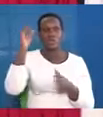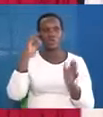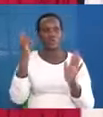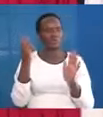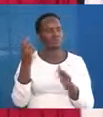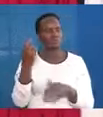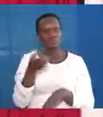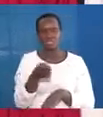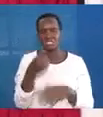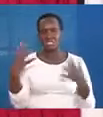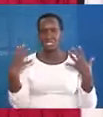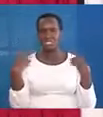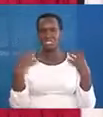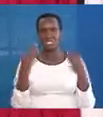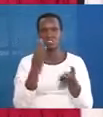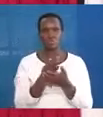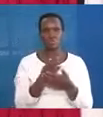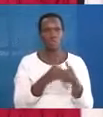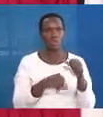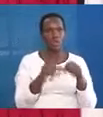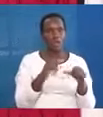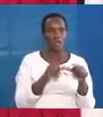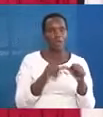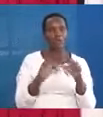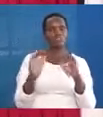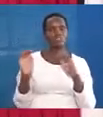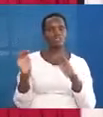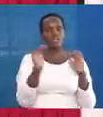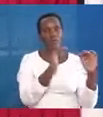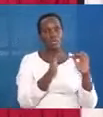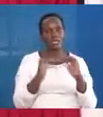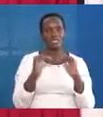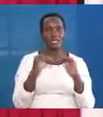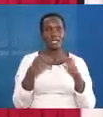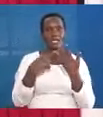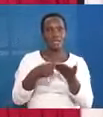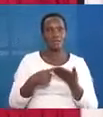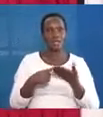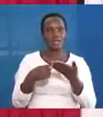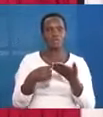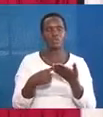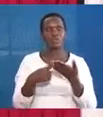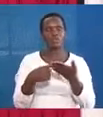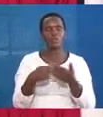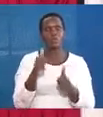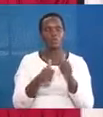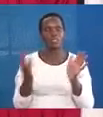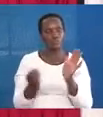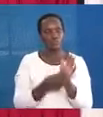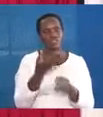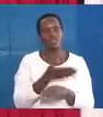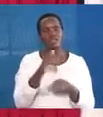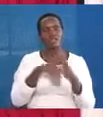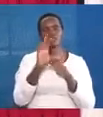signatures is a continuation of the democratic deliberation provided for in the